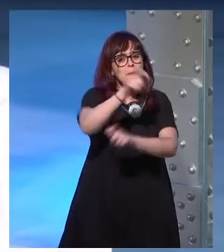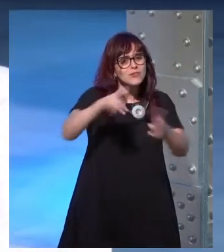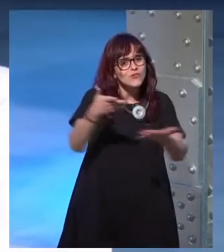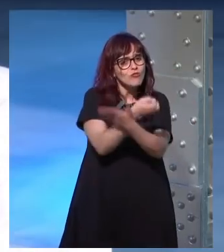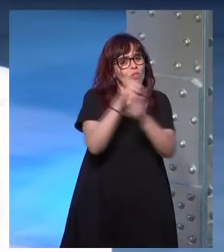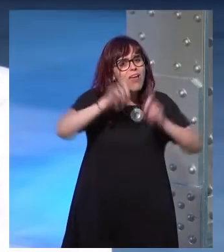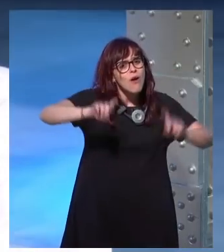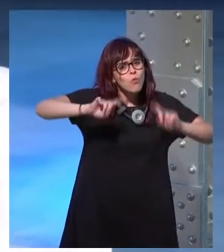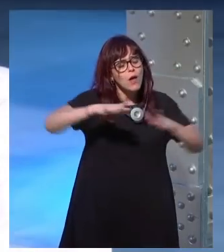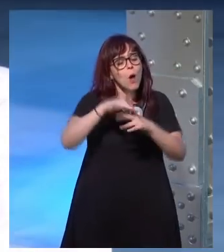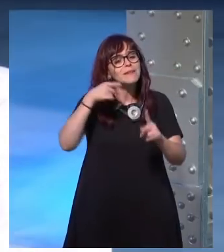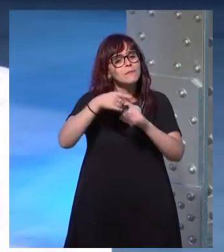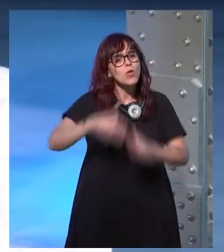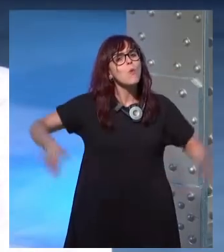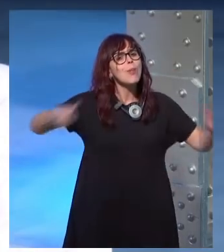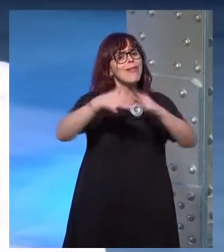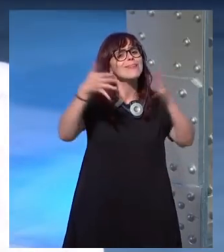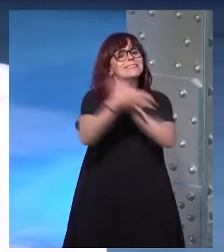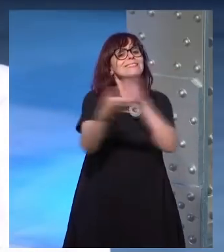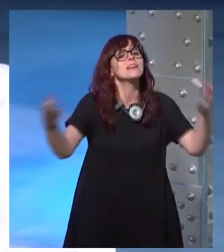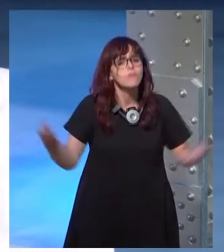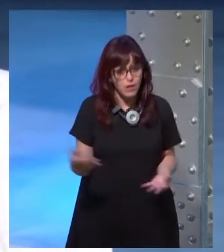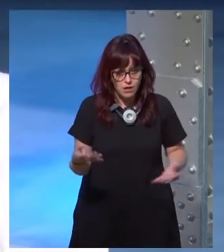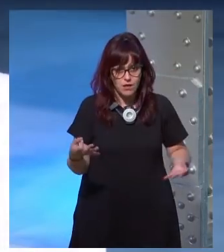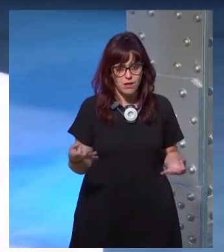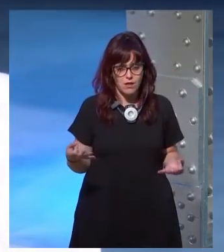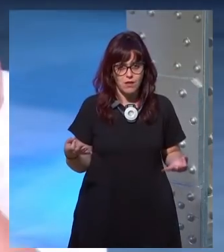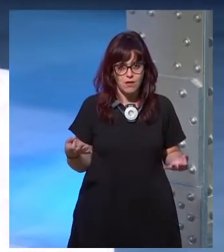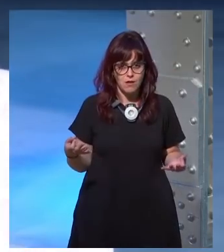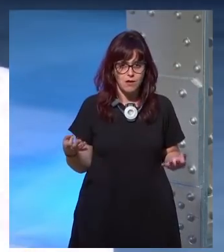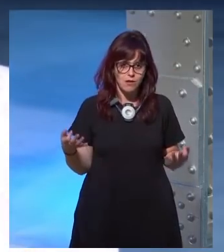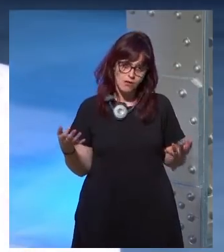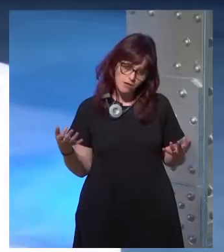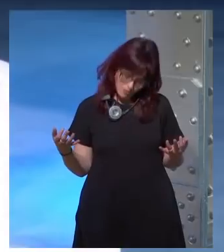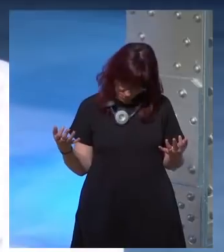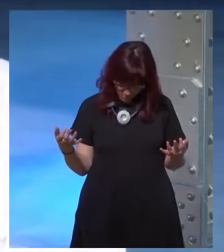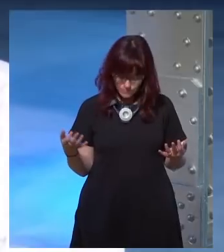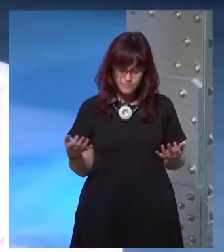bit. And I don't consider, you know,